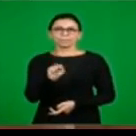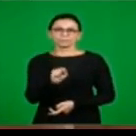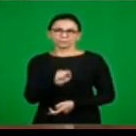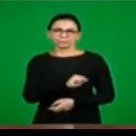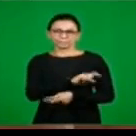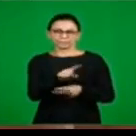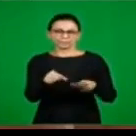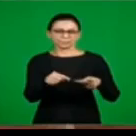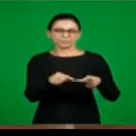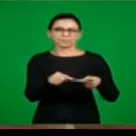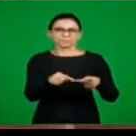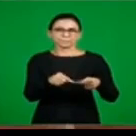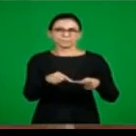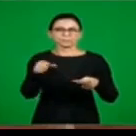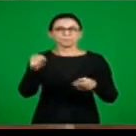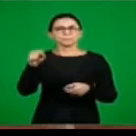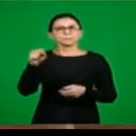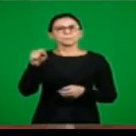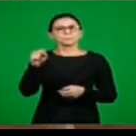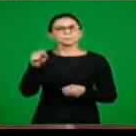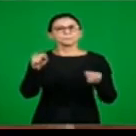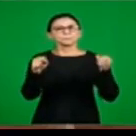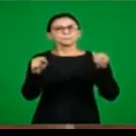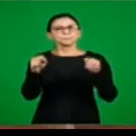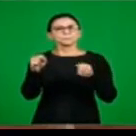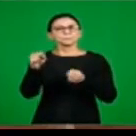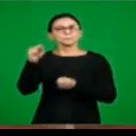So we need to keep the word